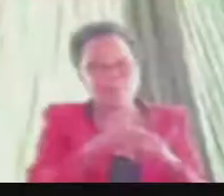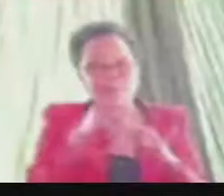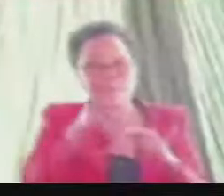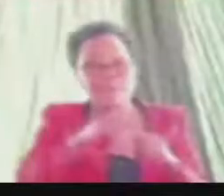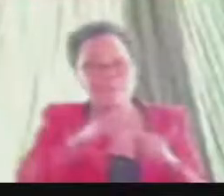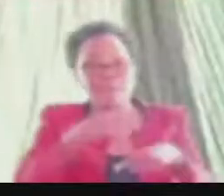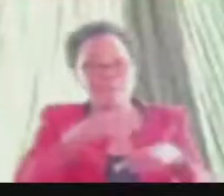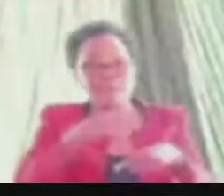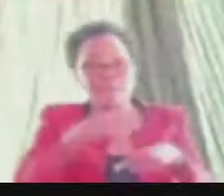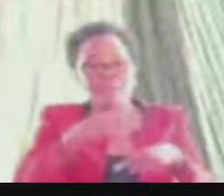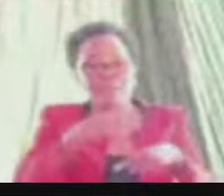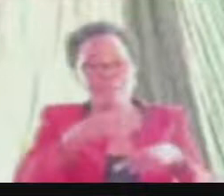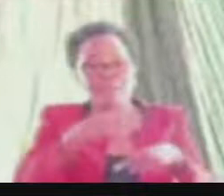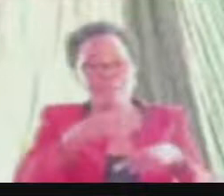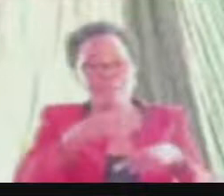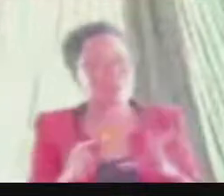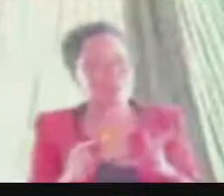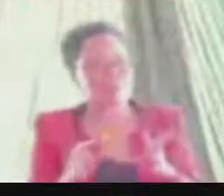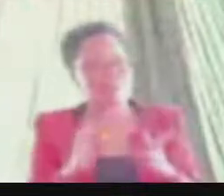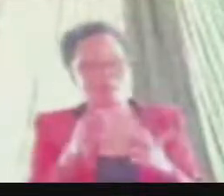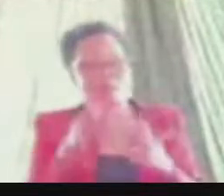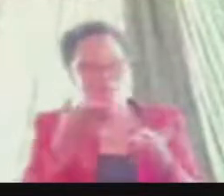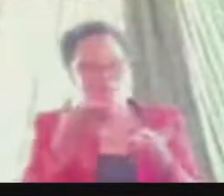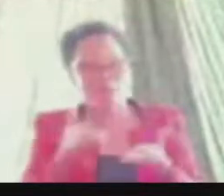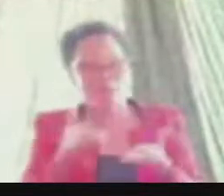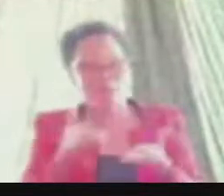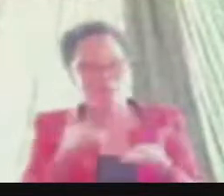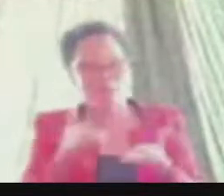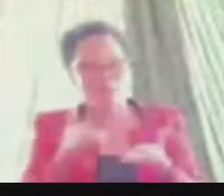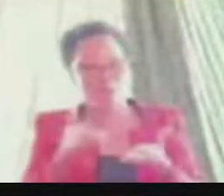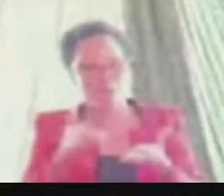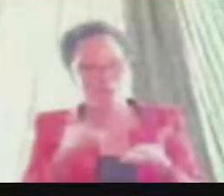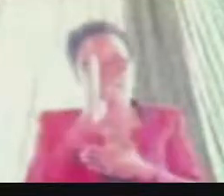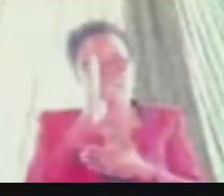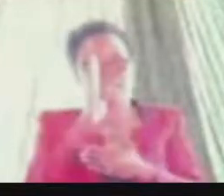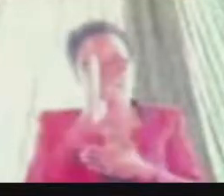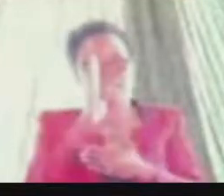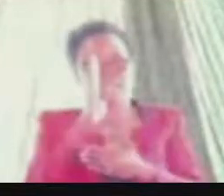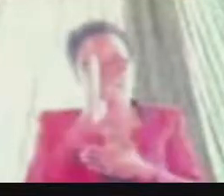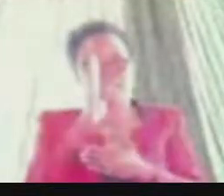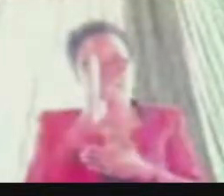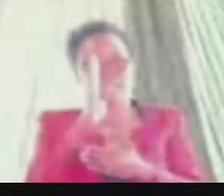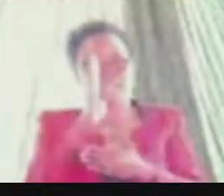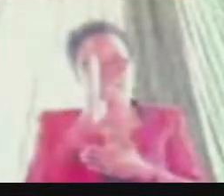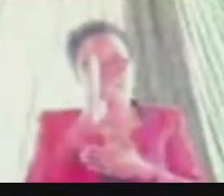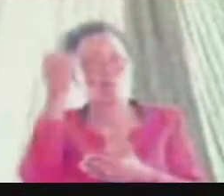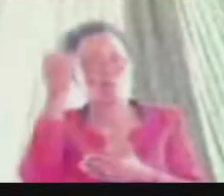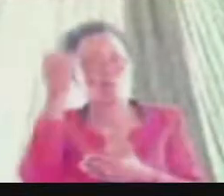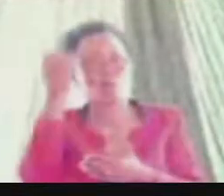going directly to the court, and there is a decision by the Court of Appeal saying